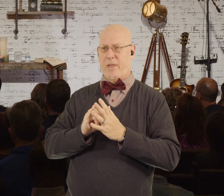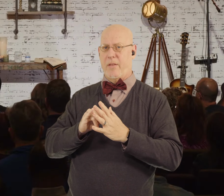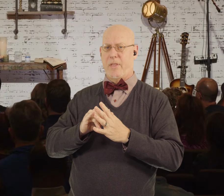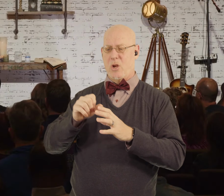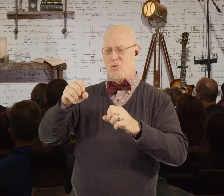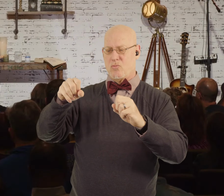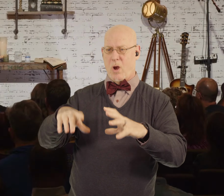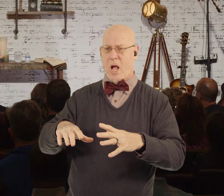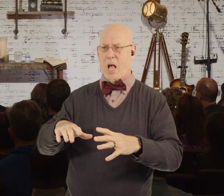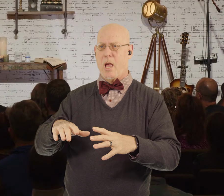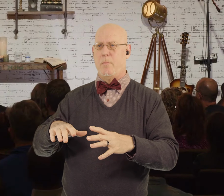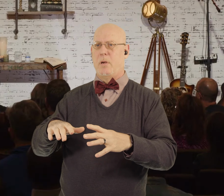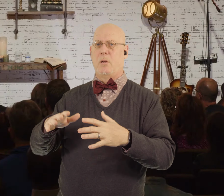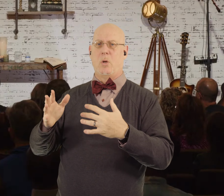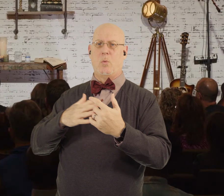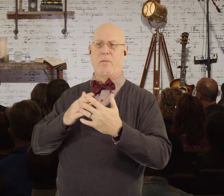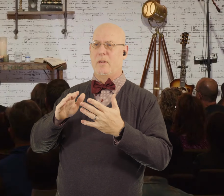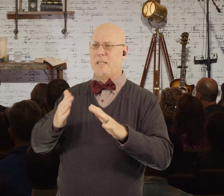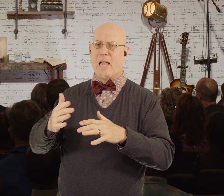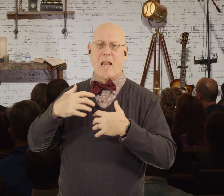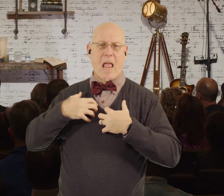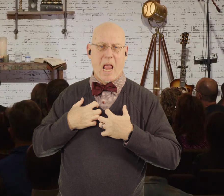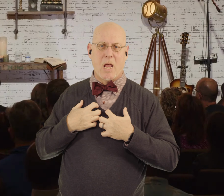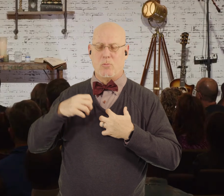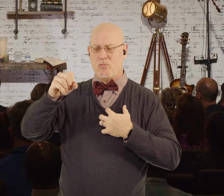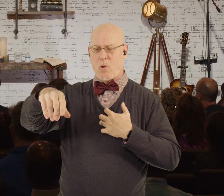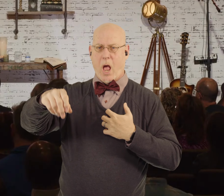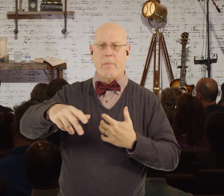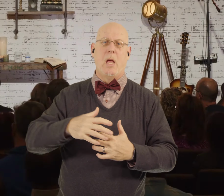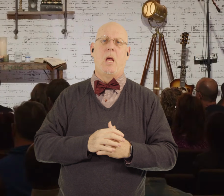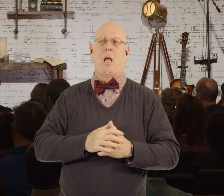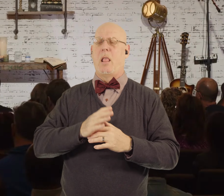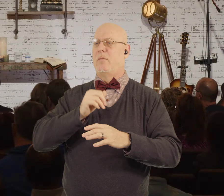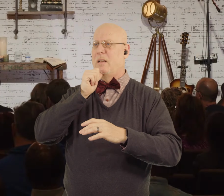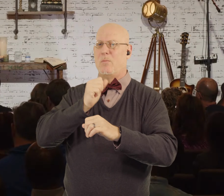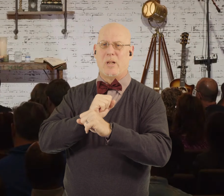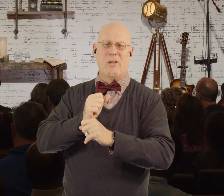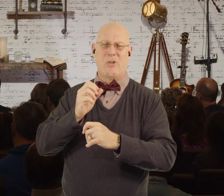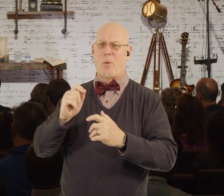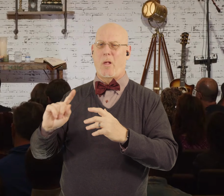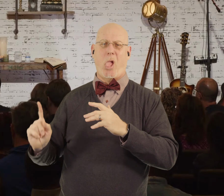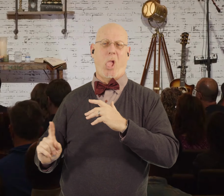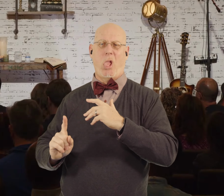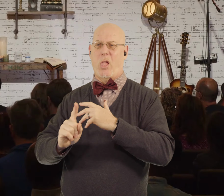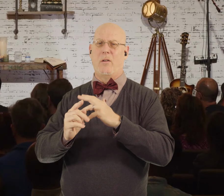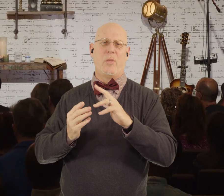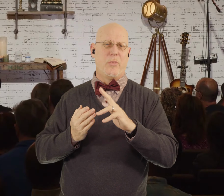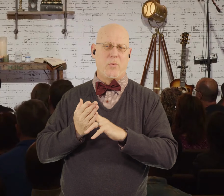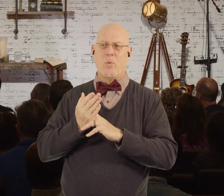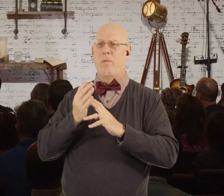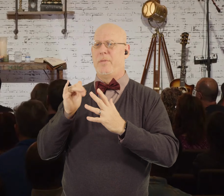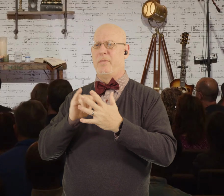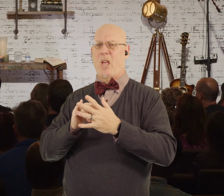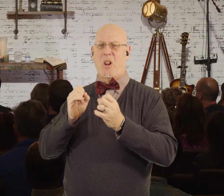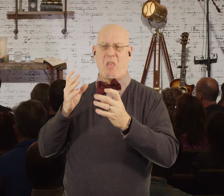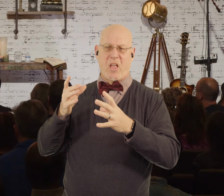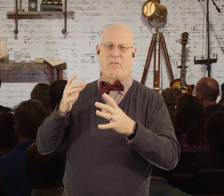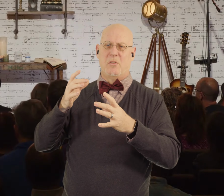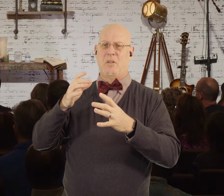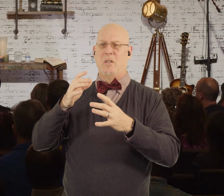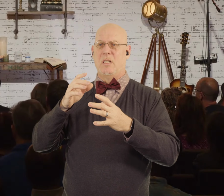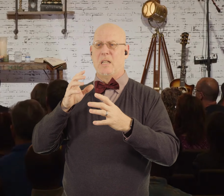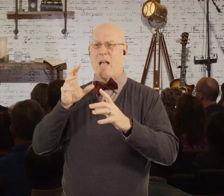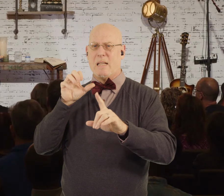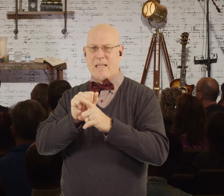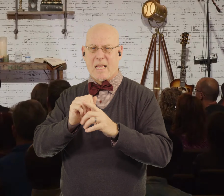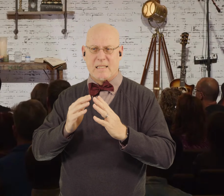there was a section of the city where they would actually drop the remains of deceased animals. And so they left it unguarded. They thought no one possibly would make